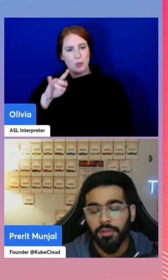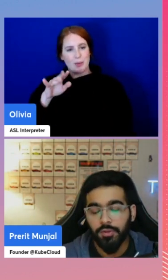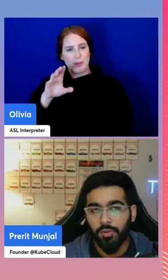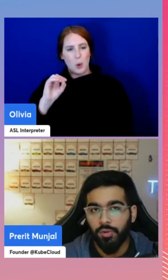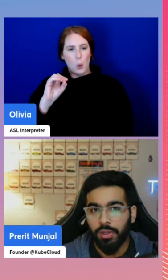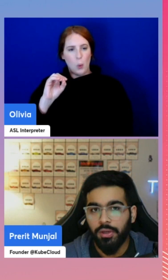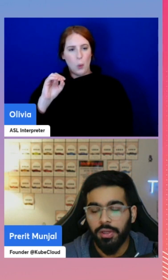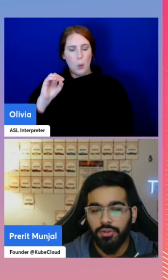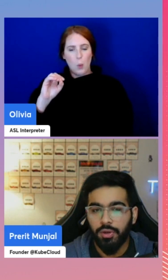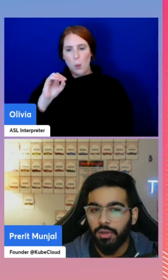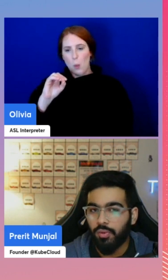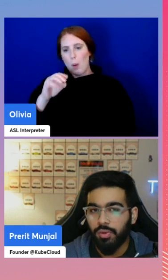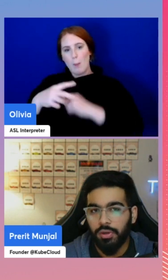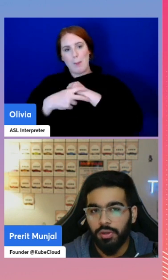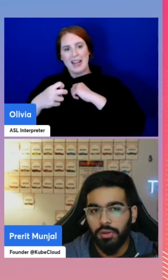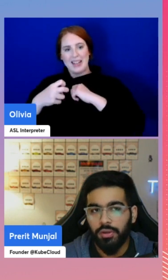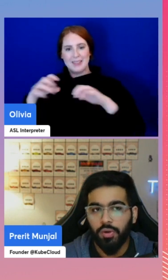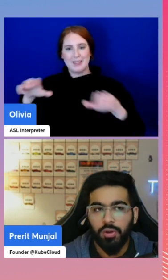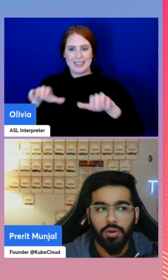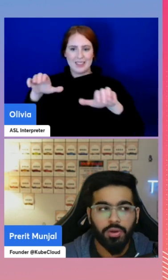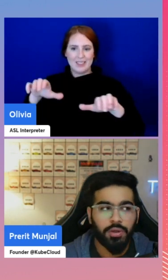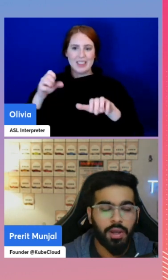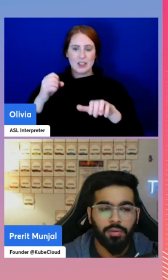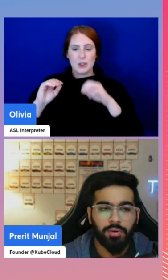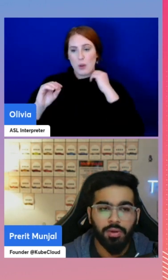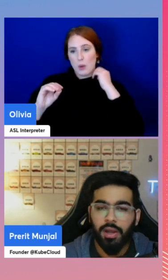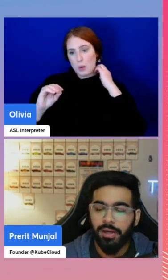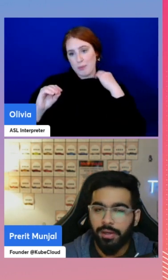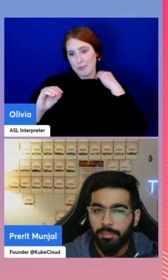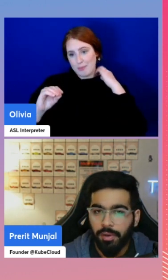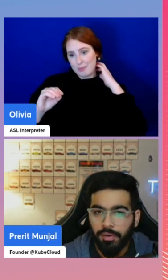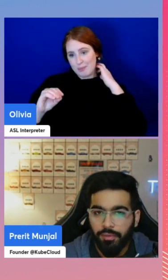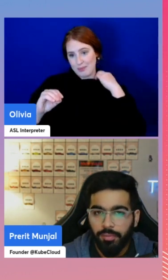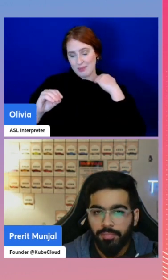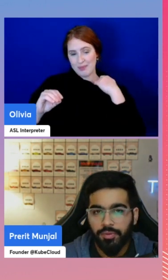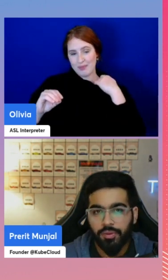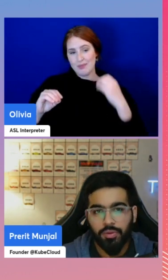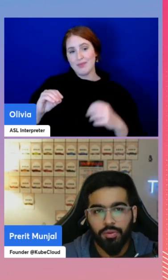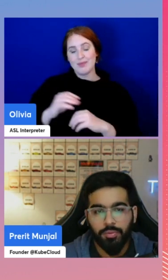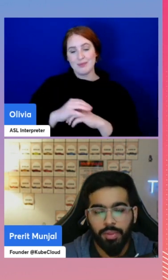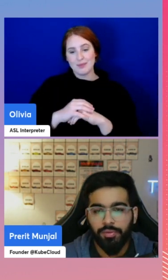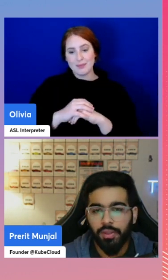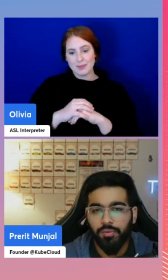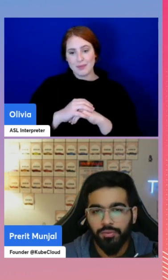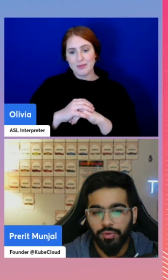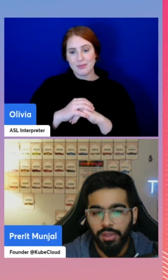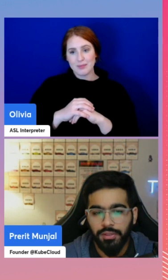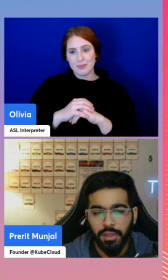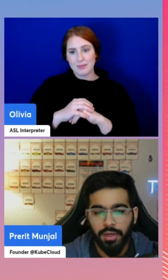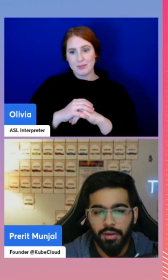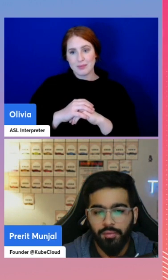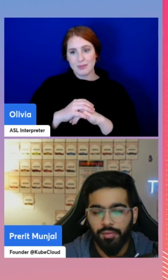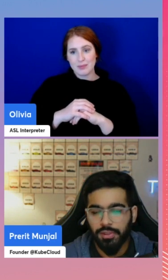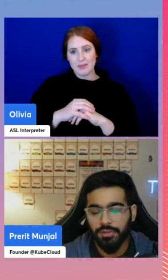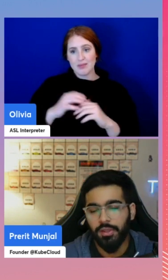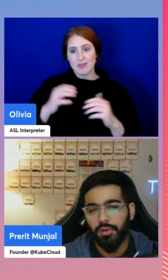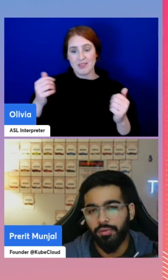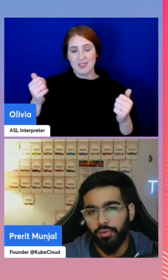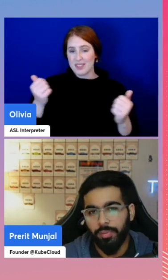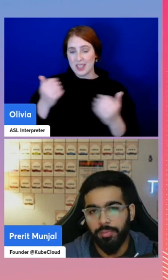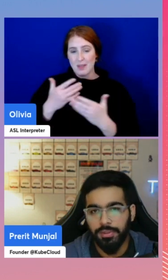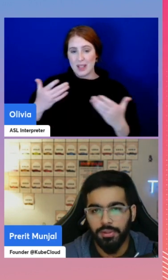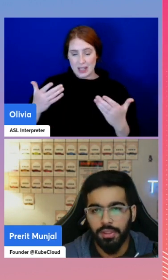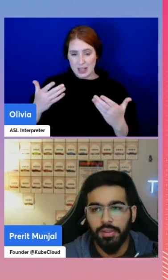Okay, so in short, Google took down our entire platform, so everything was freeze, and we were